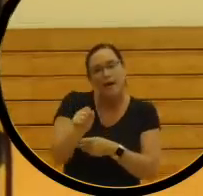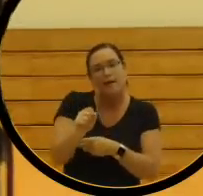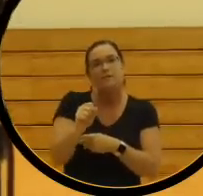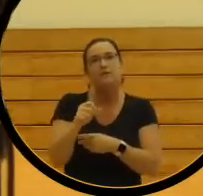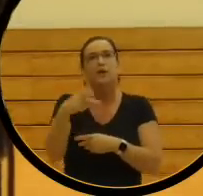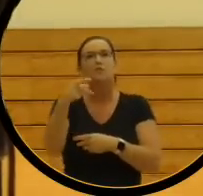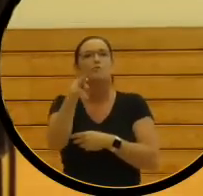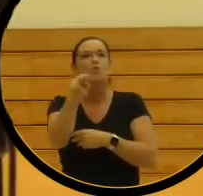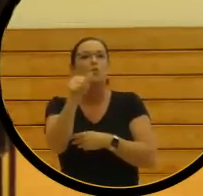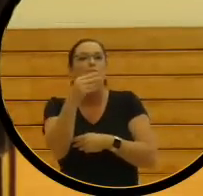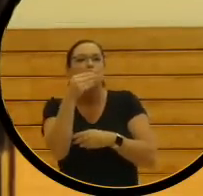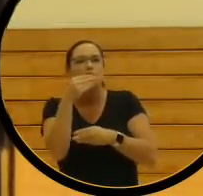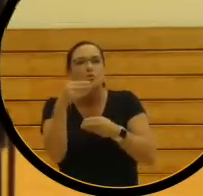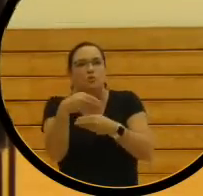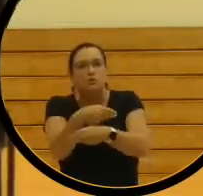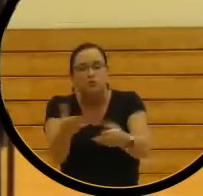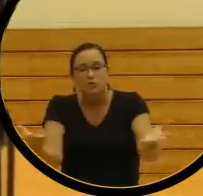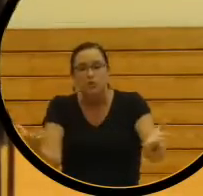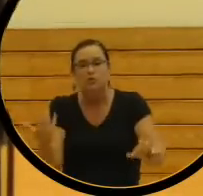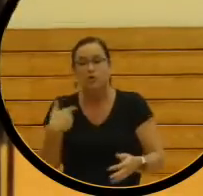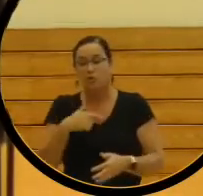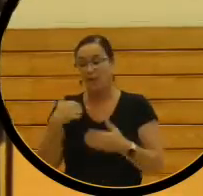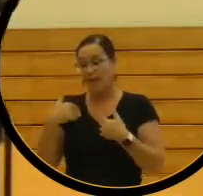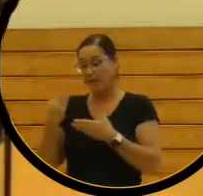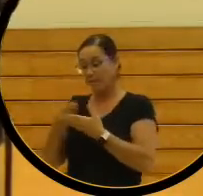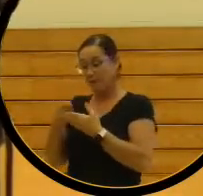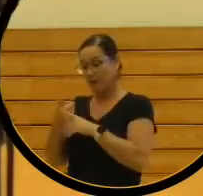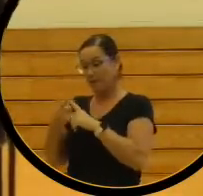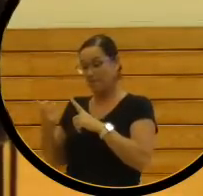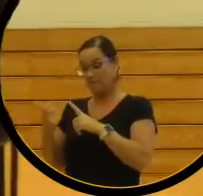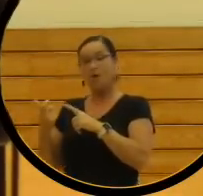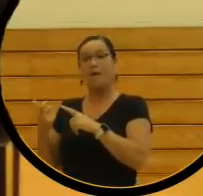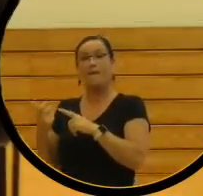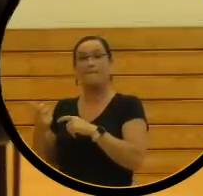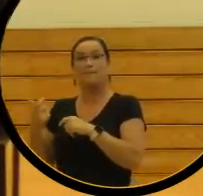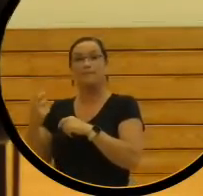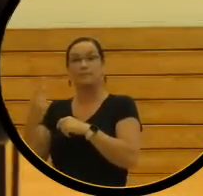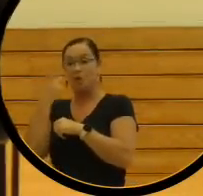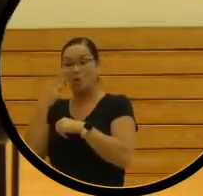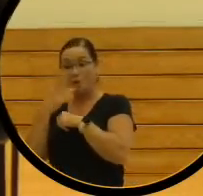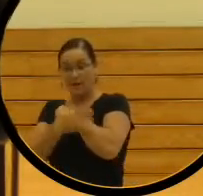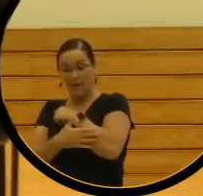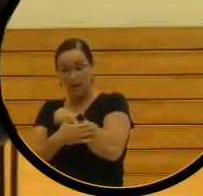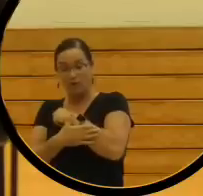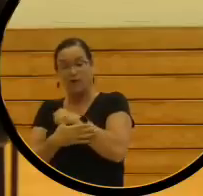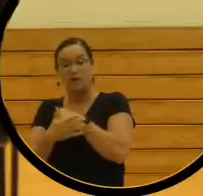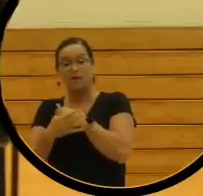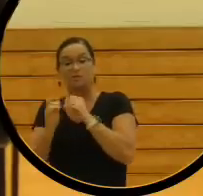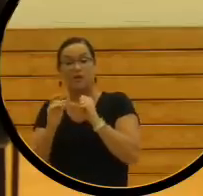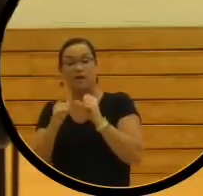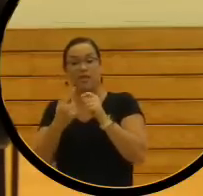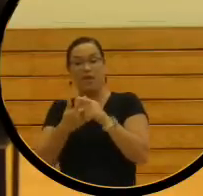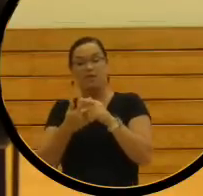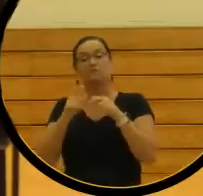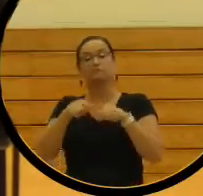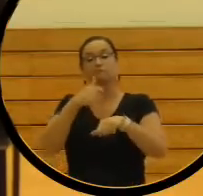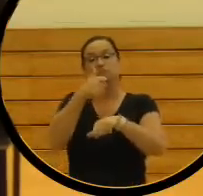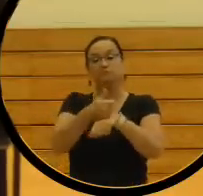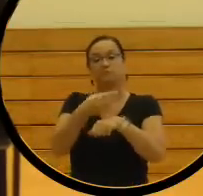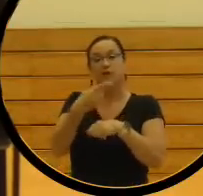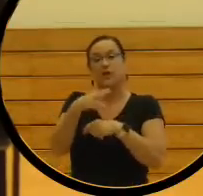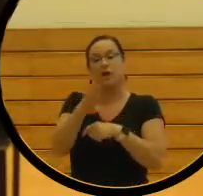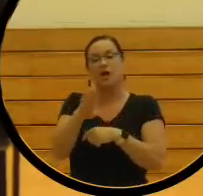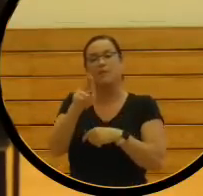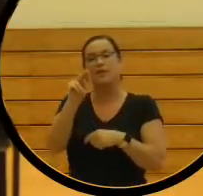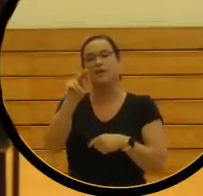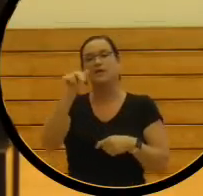distributions. We had funding from the County of Hawaii through CARES to operate resilience hubs and stood up a hub out at